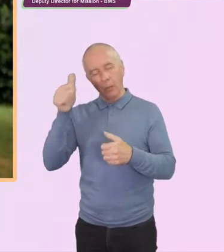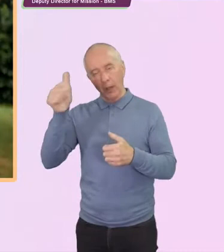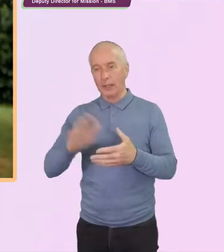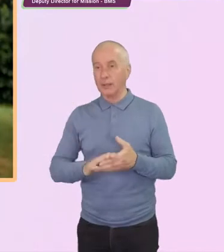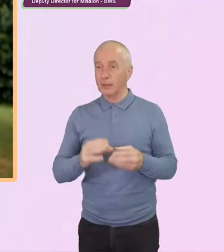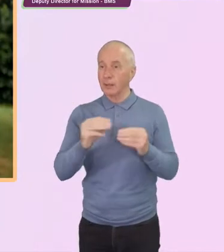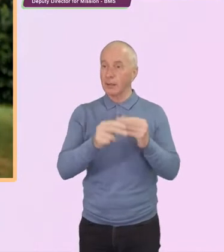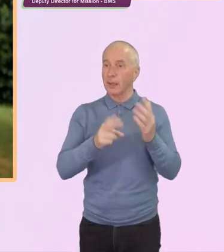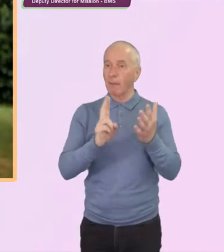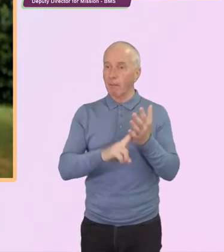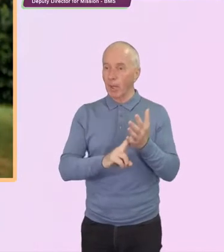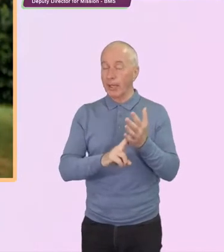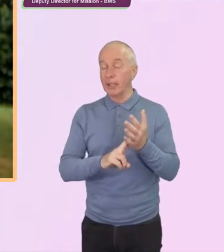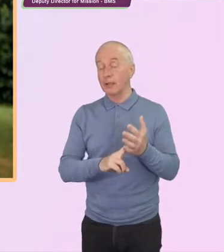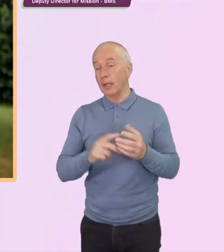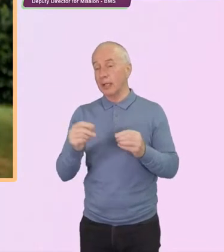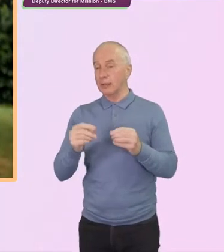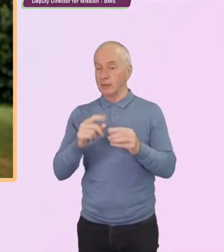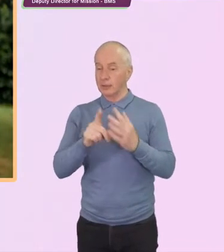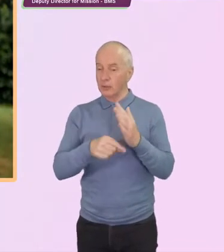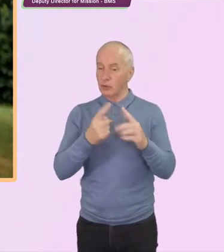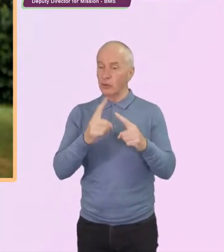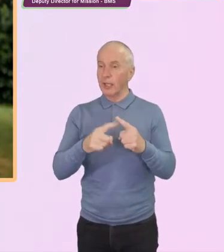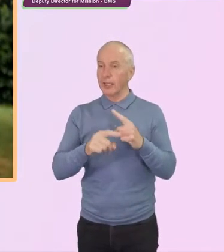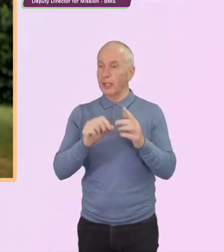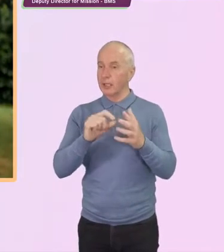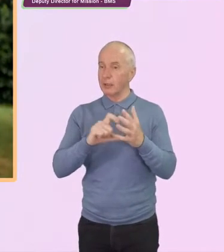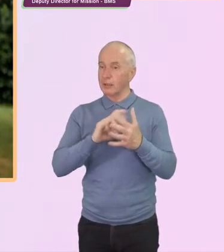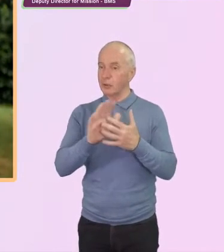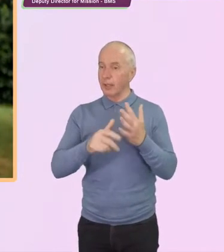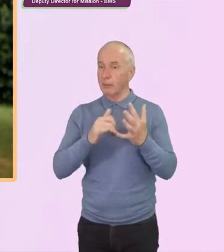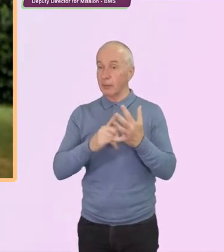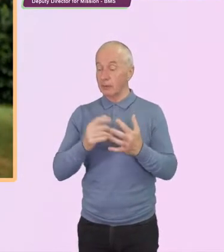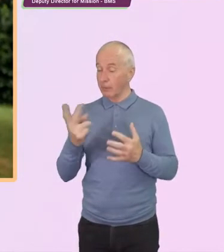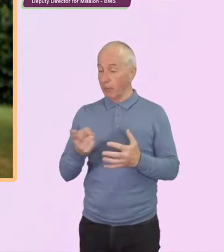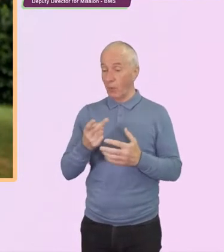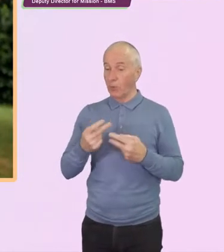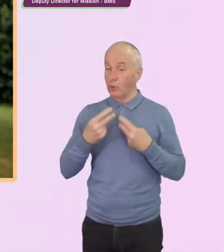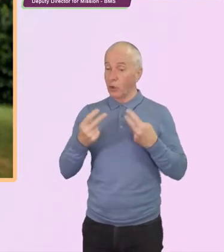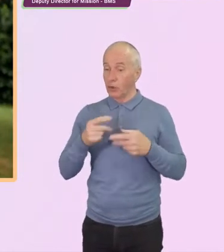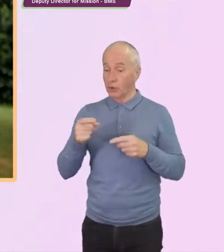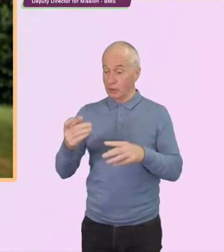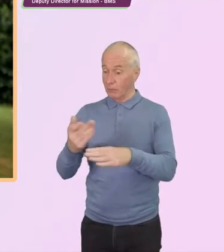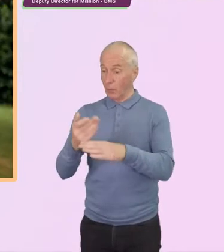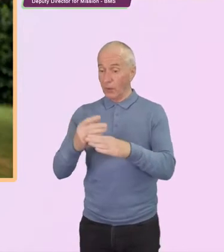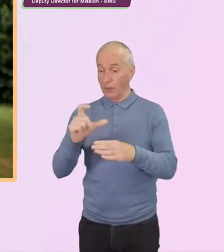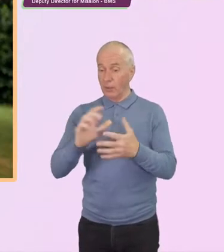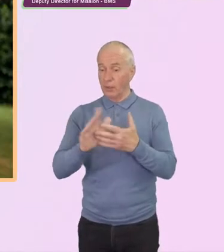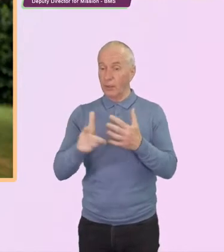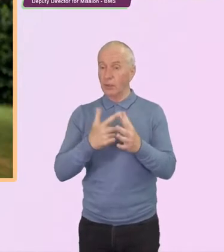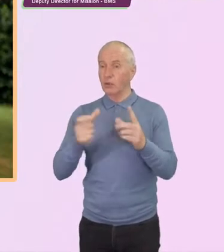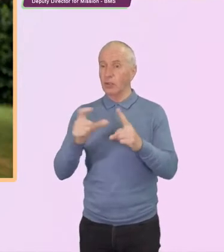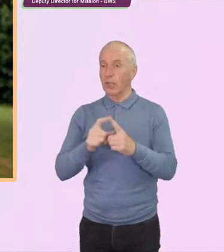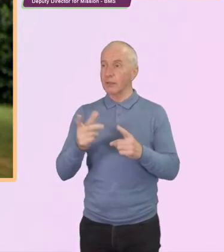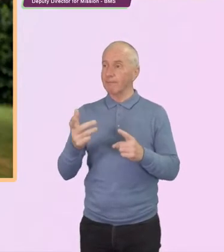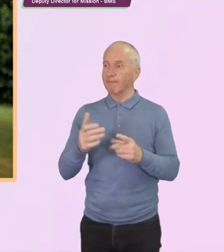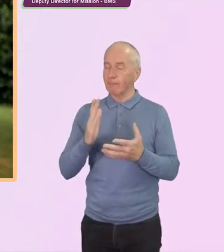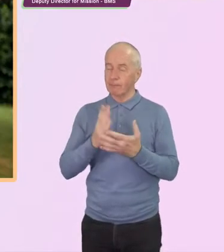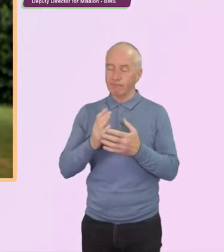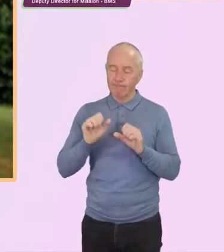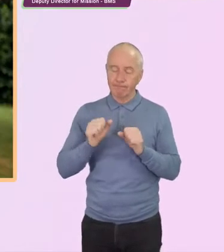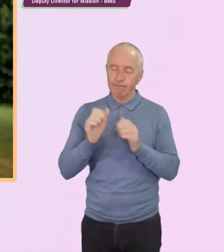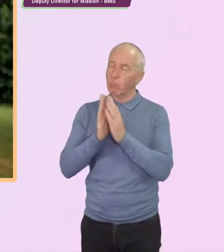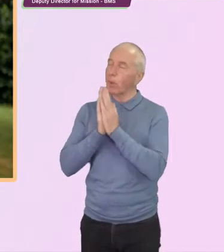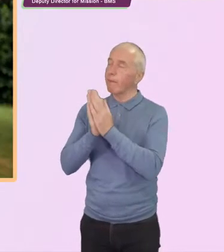Chilvers, also in Chad at Guinea Bortu, both nurses. And we'd love you to pray for both the vision with us. We'd love